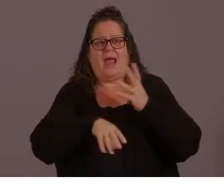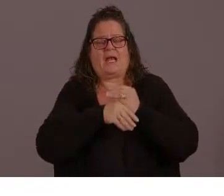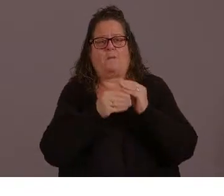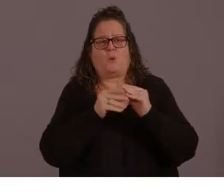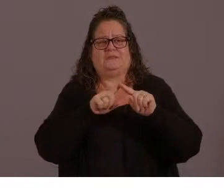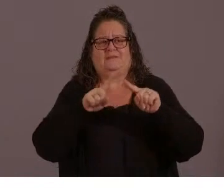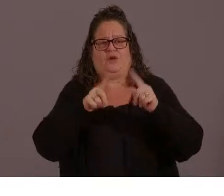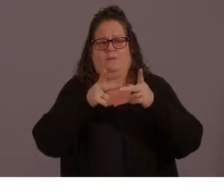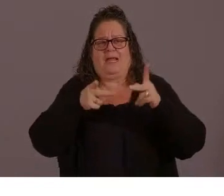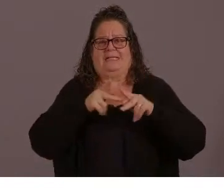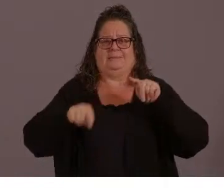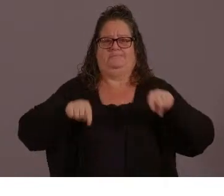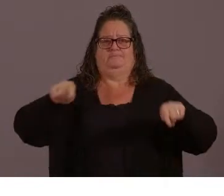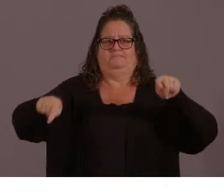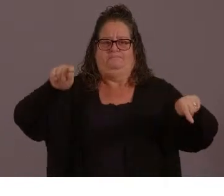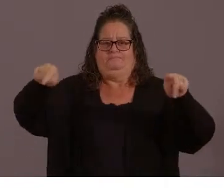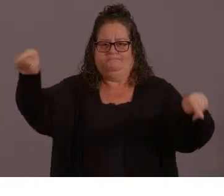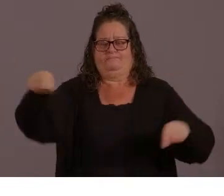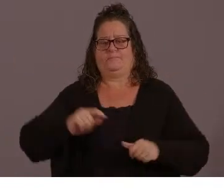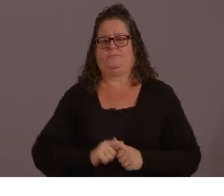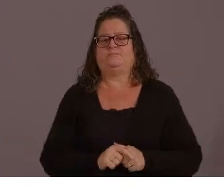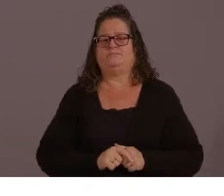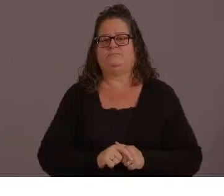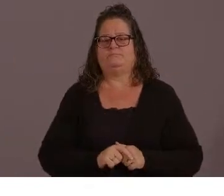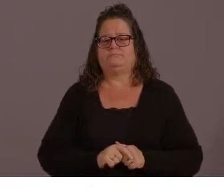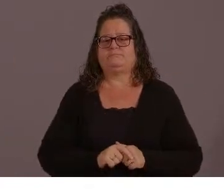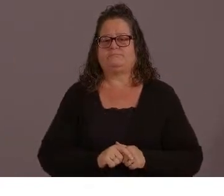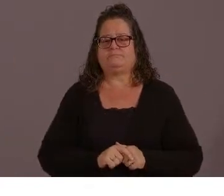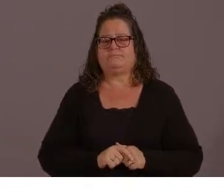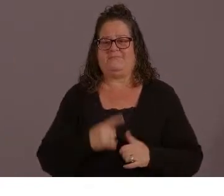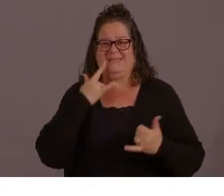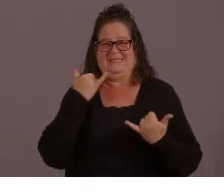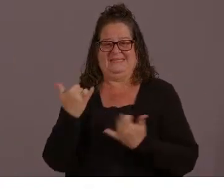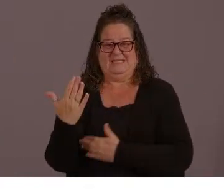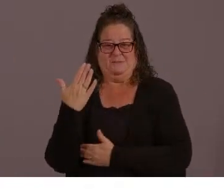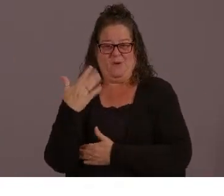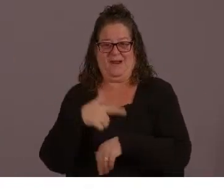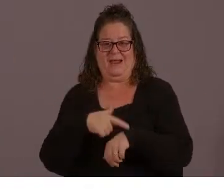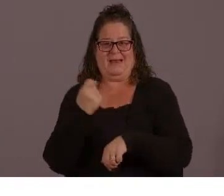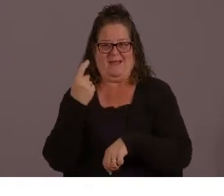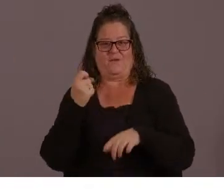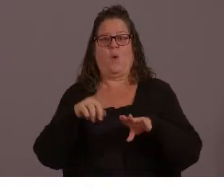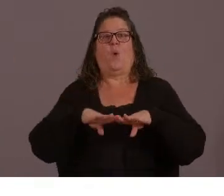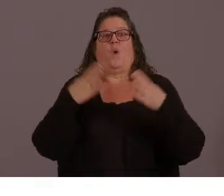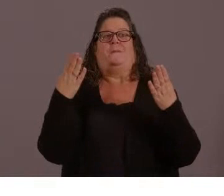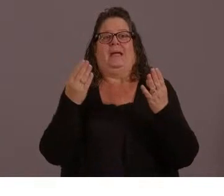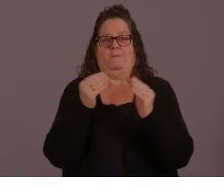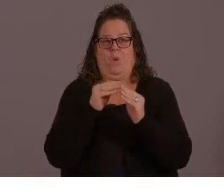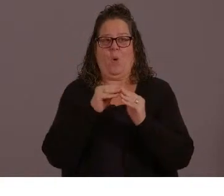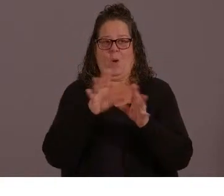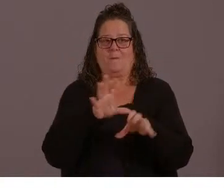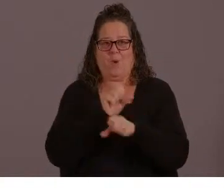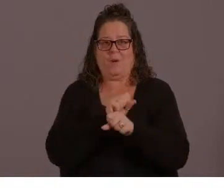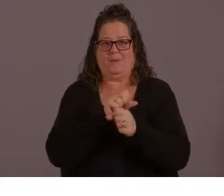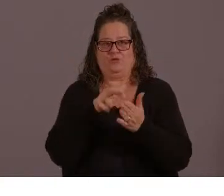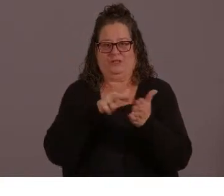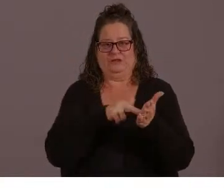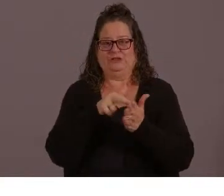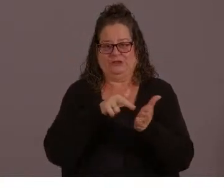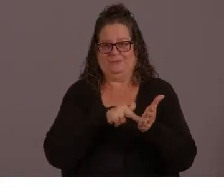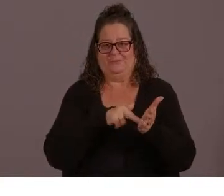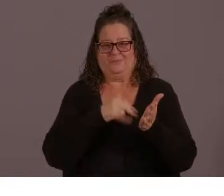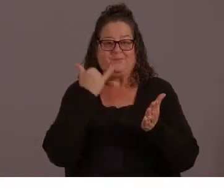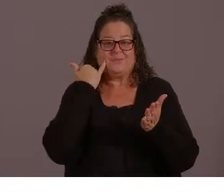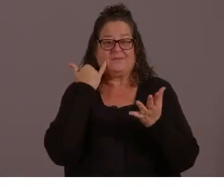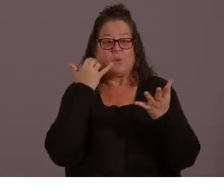just to, we opened up appointments this morning at 11 for those that want to make an appointment at a state pod.